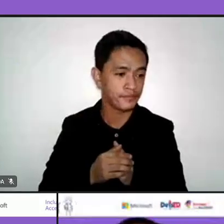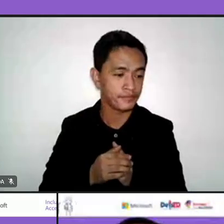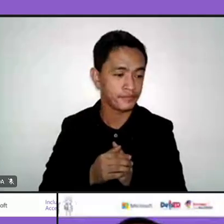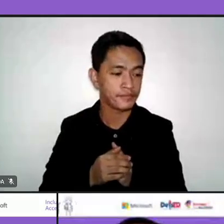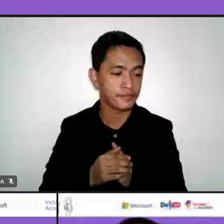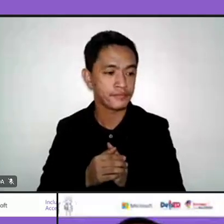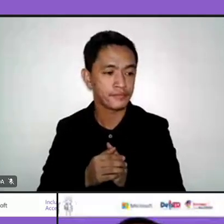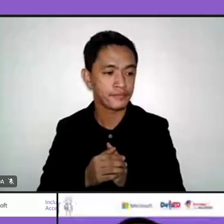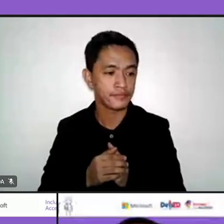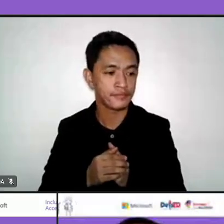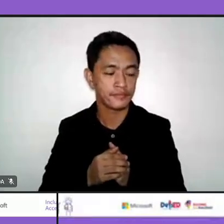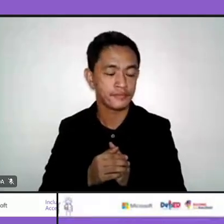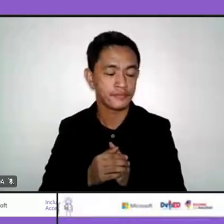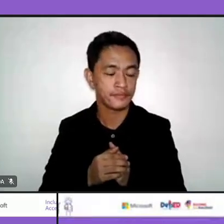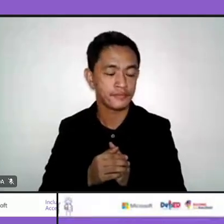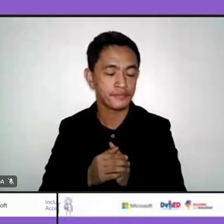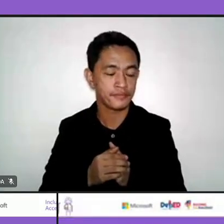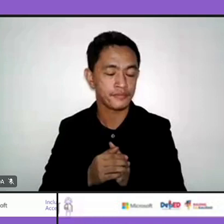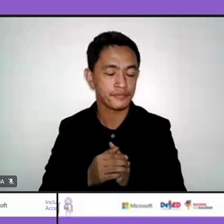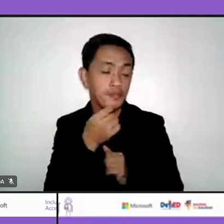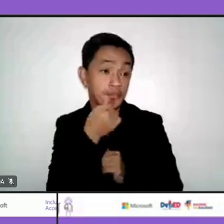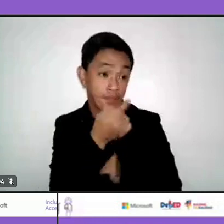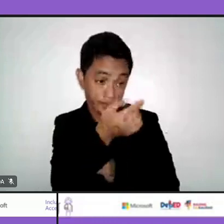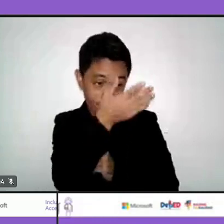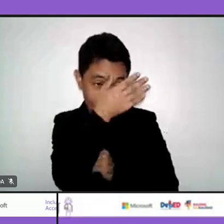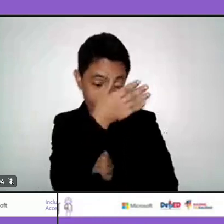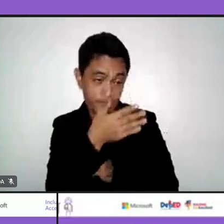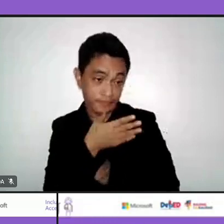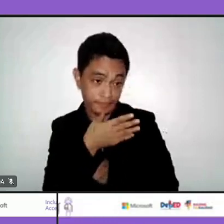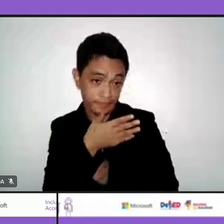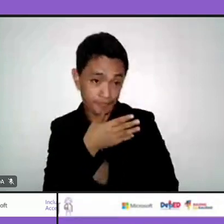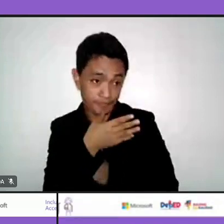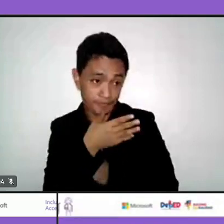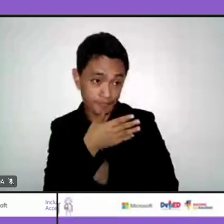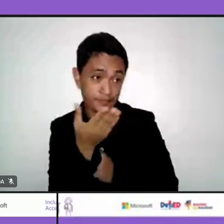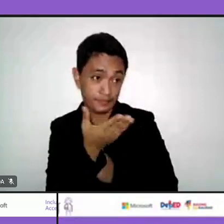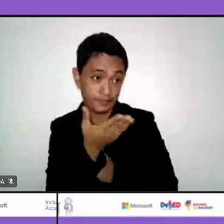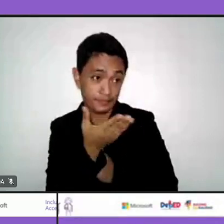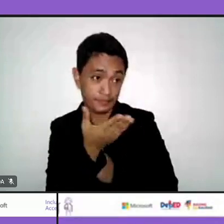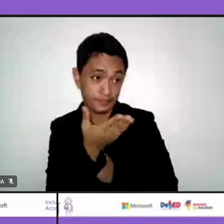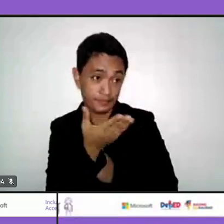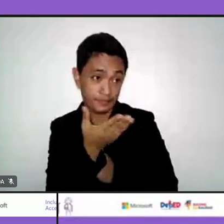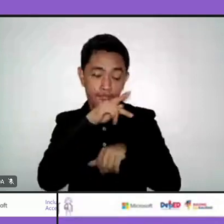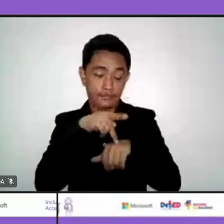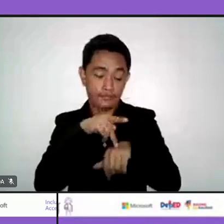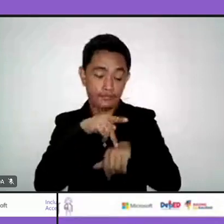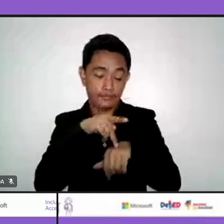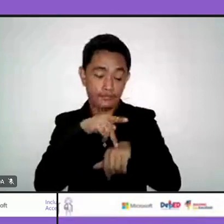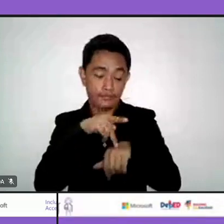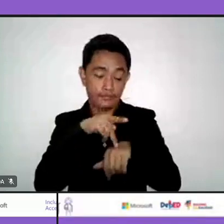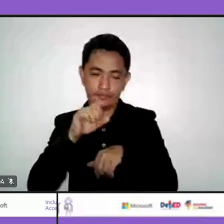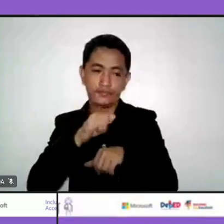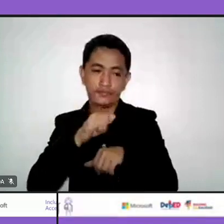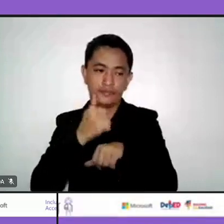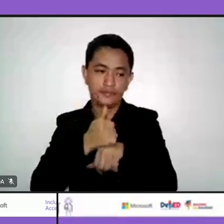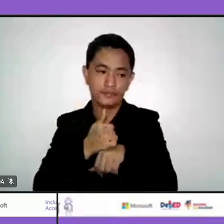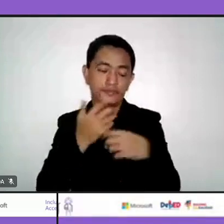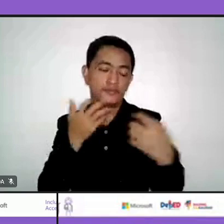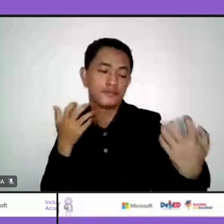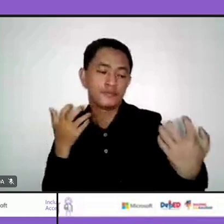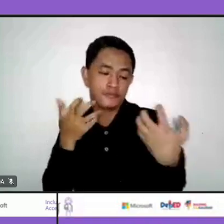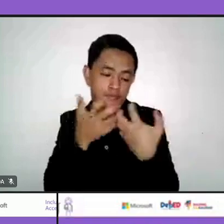Thank you. Thank you, Ms. Reyna. You're raising your hand. Yes. In what we tell our